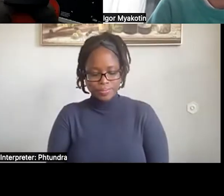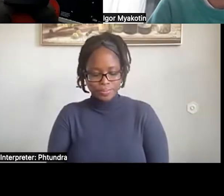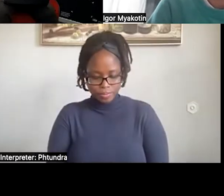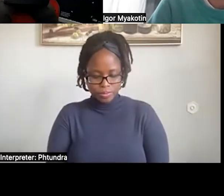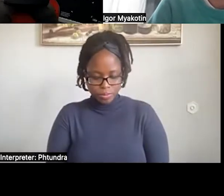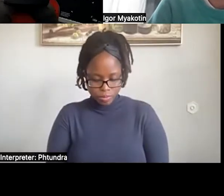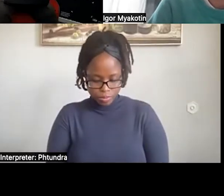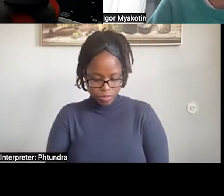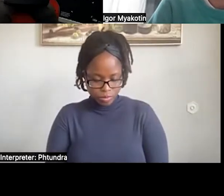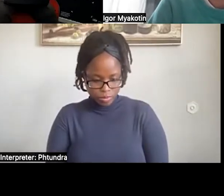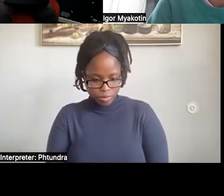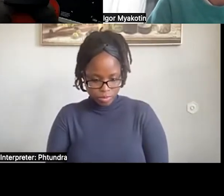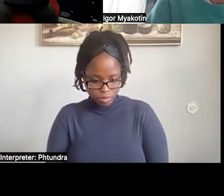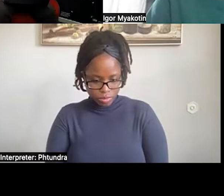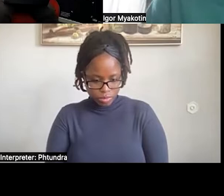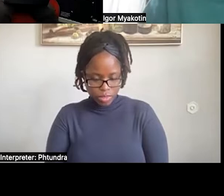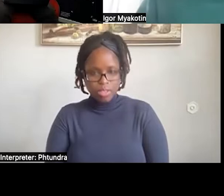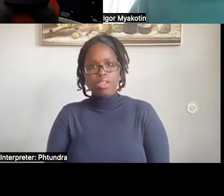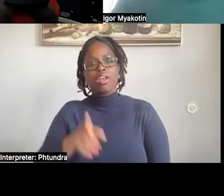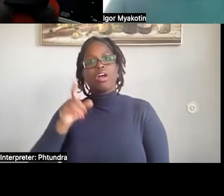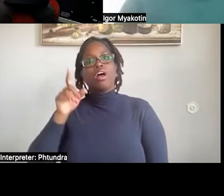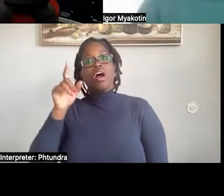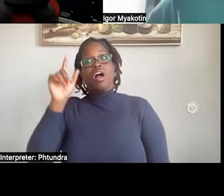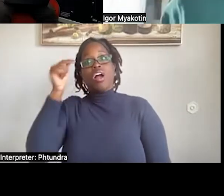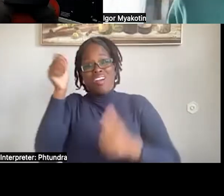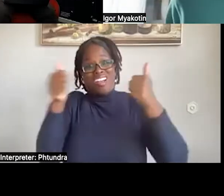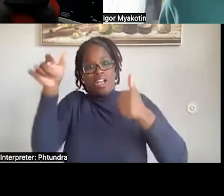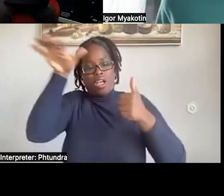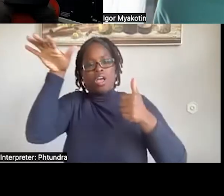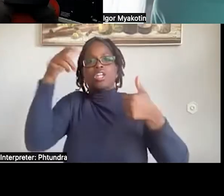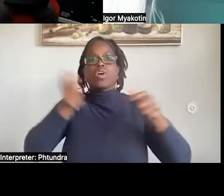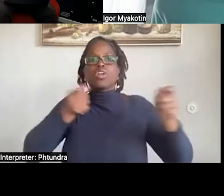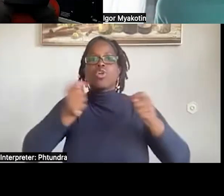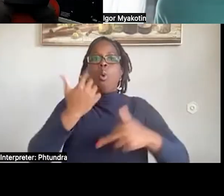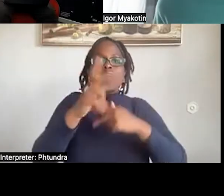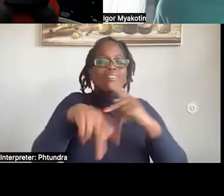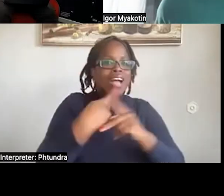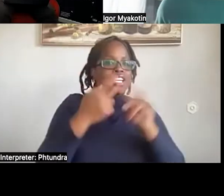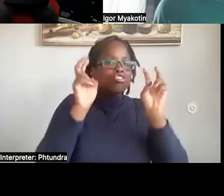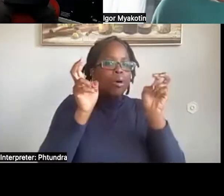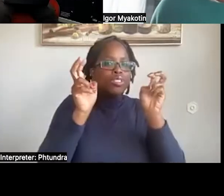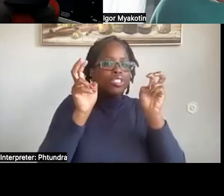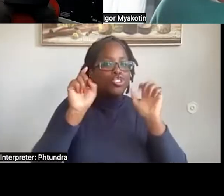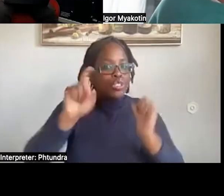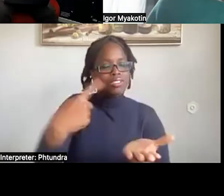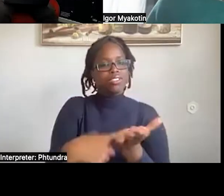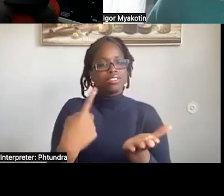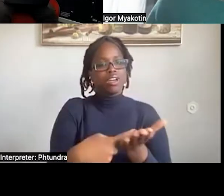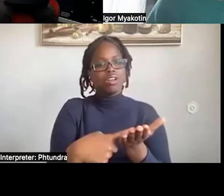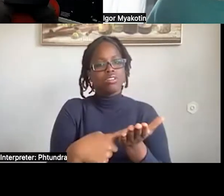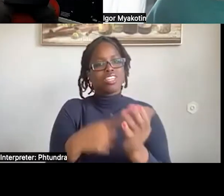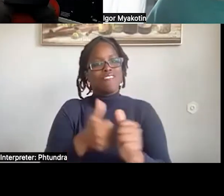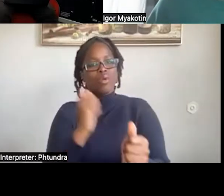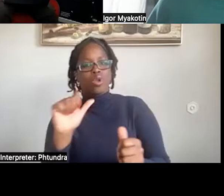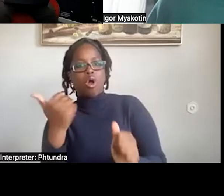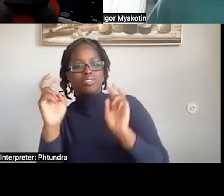to what subjects you can talk about, and especially the visibility of their films. So probably they can do the